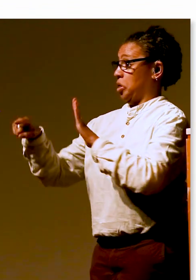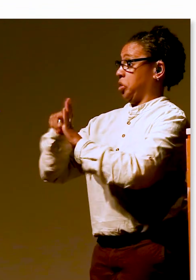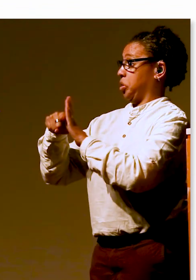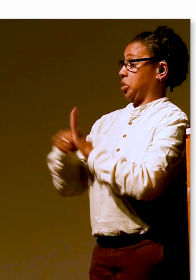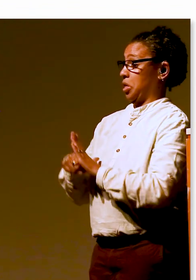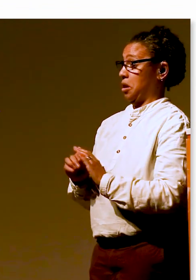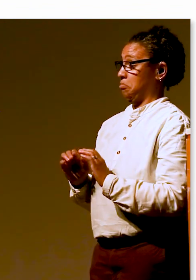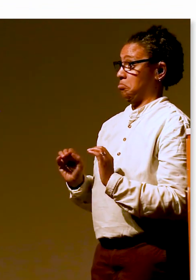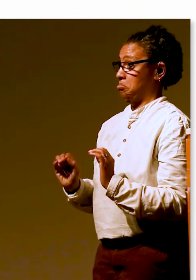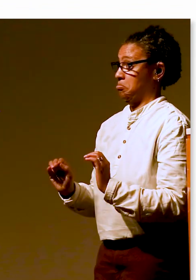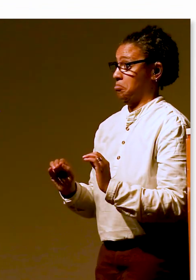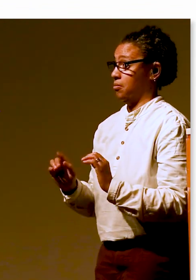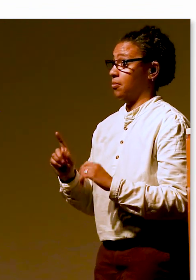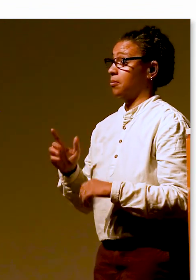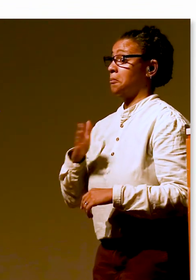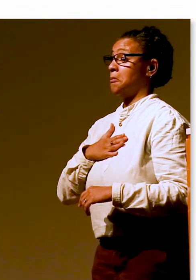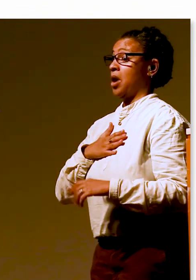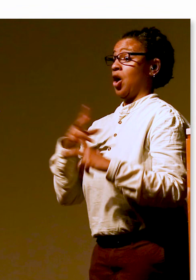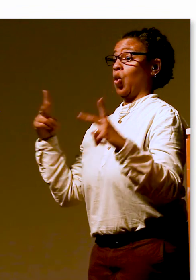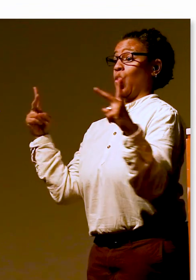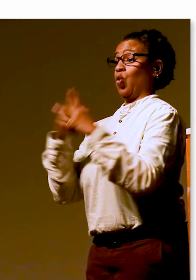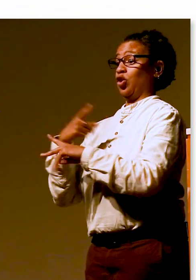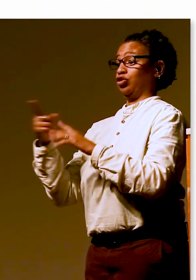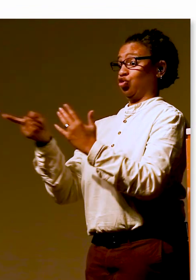My worst critics are my family.